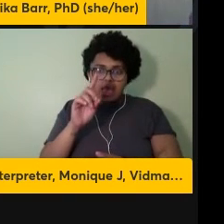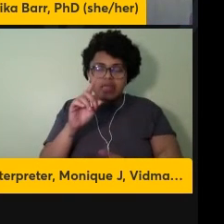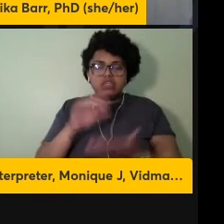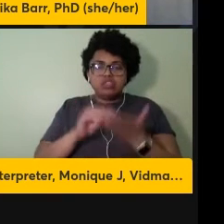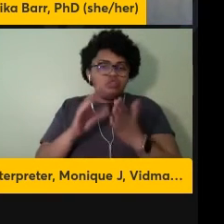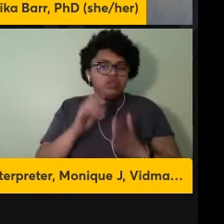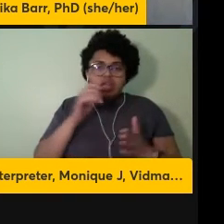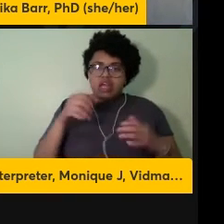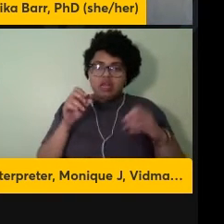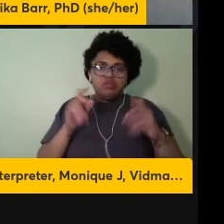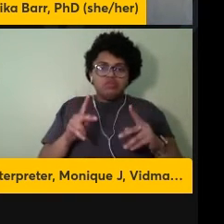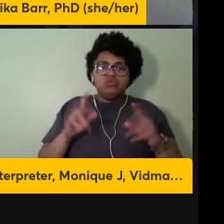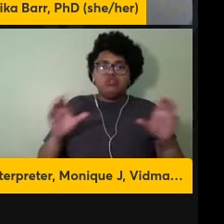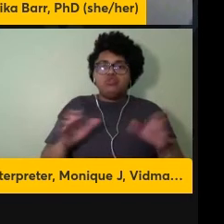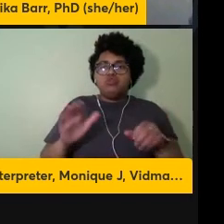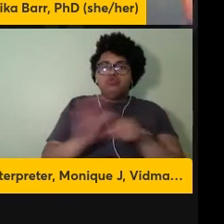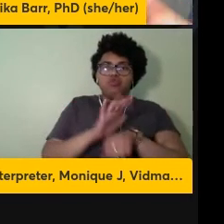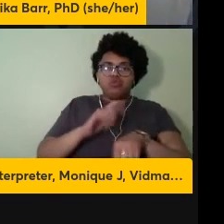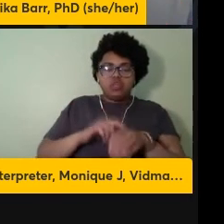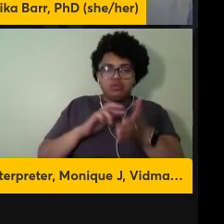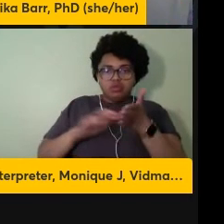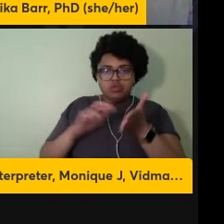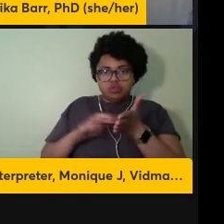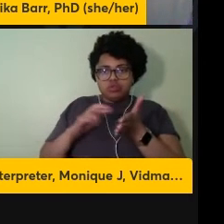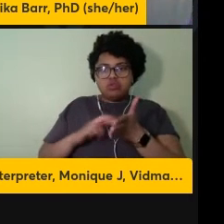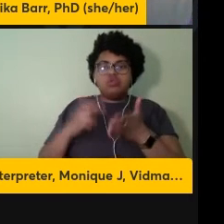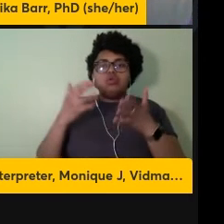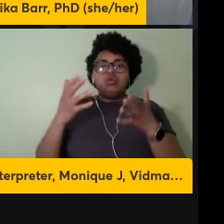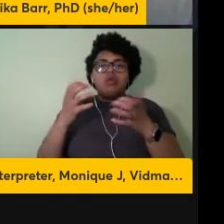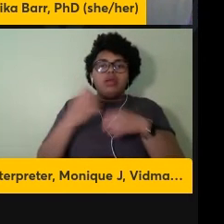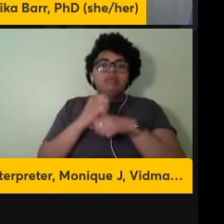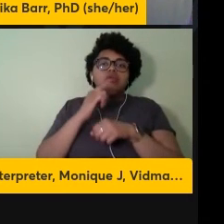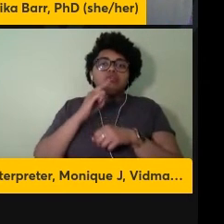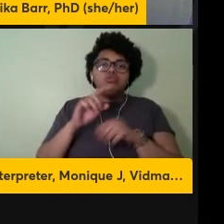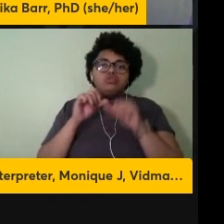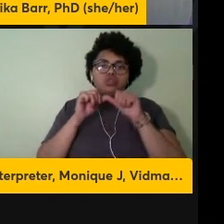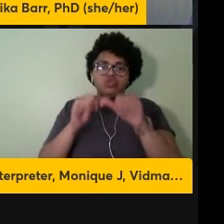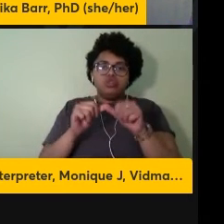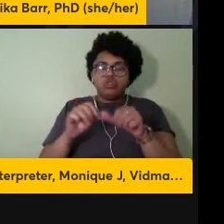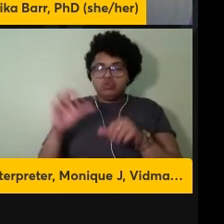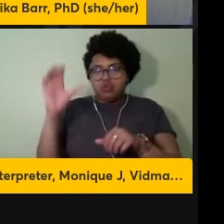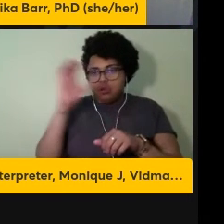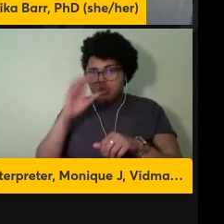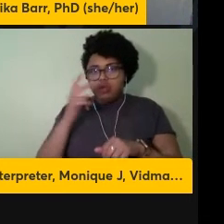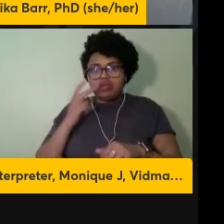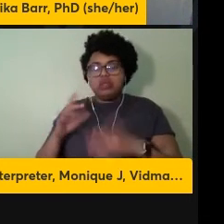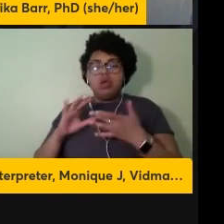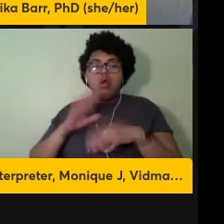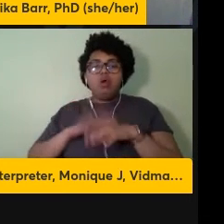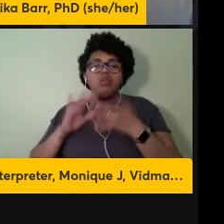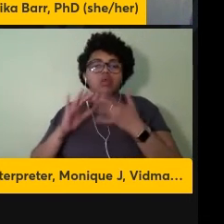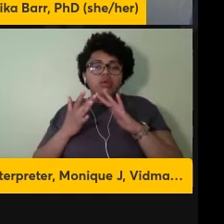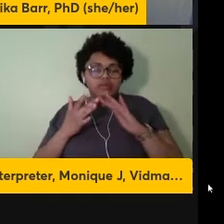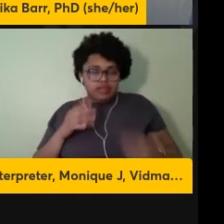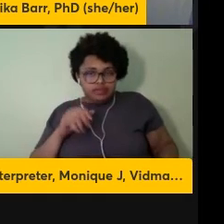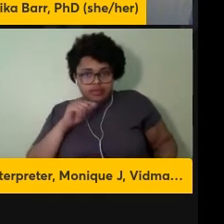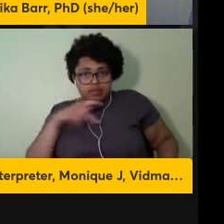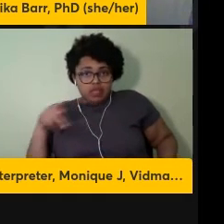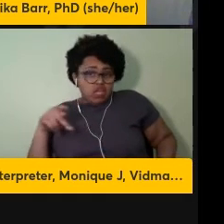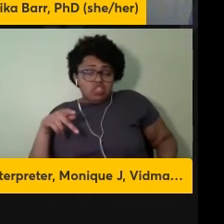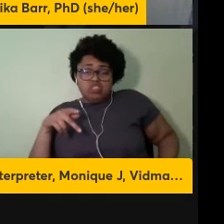full-time research. And so you want to make sure that you look at our website. And the application is